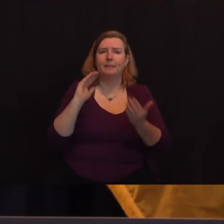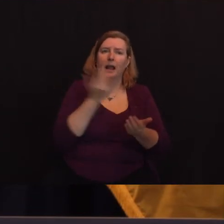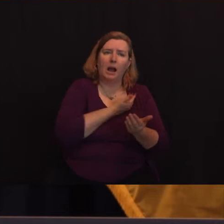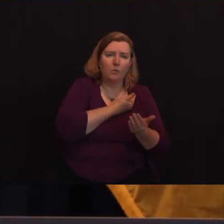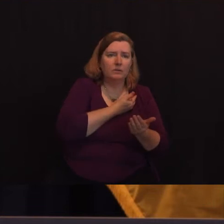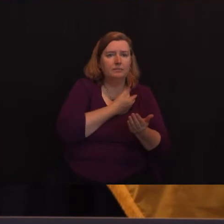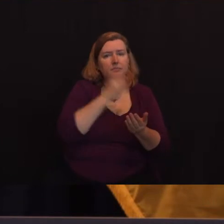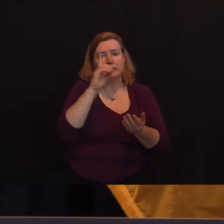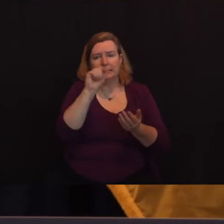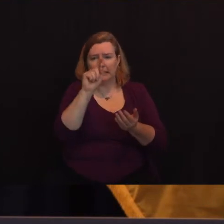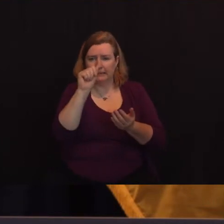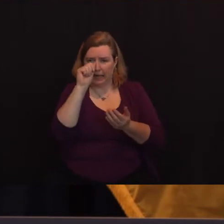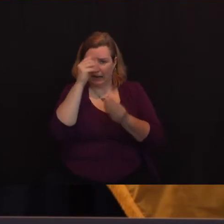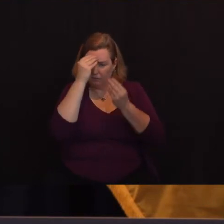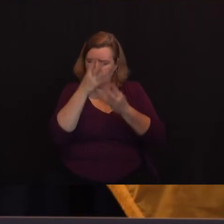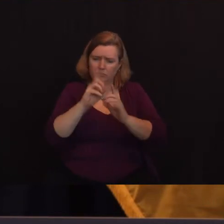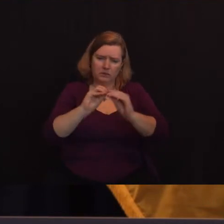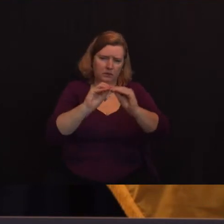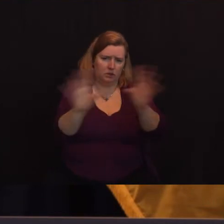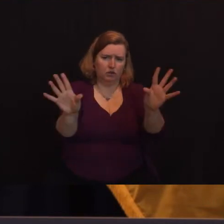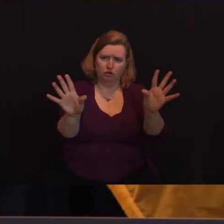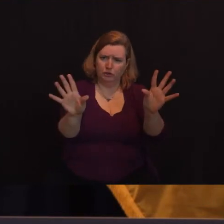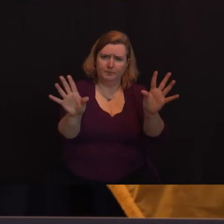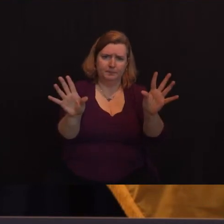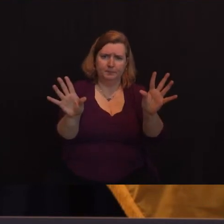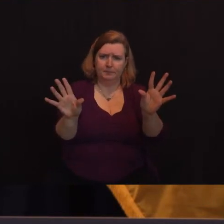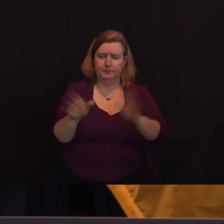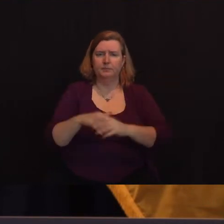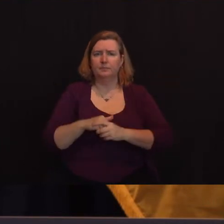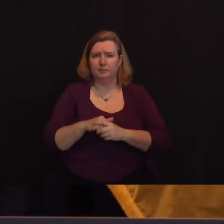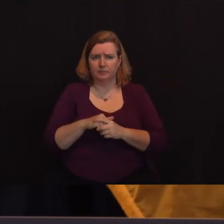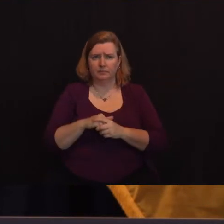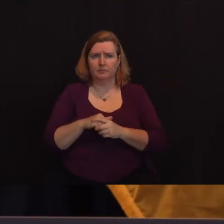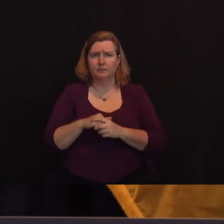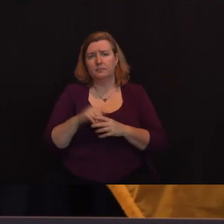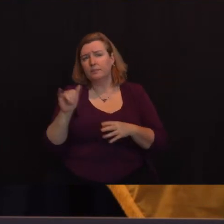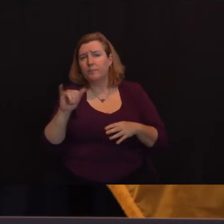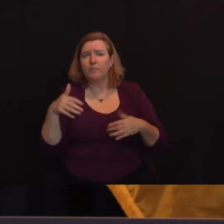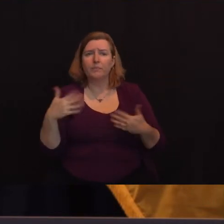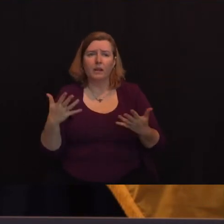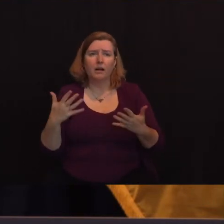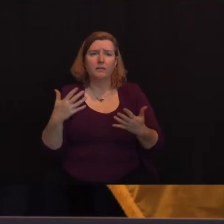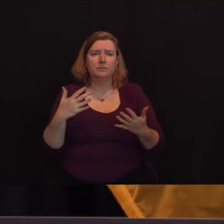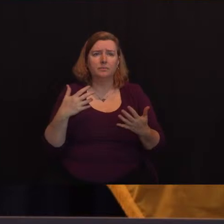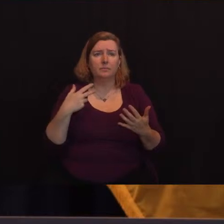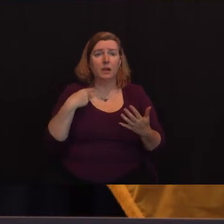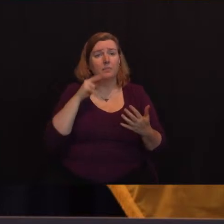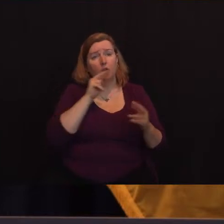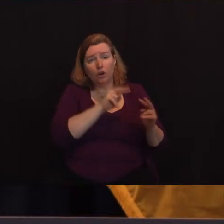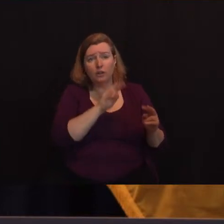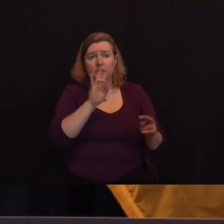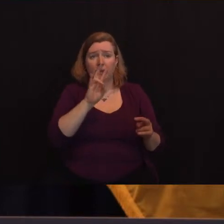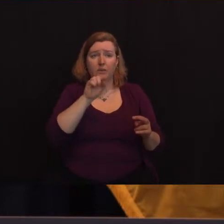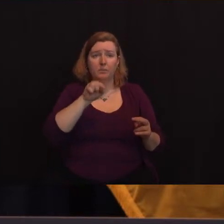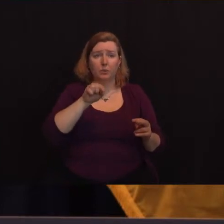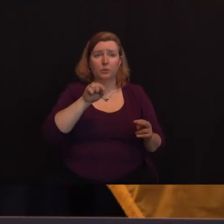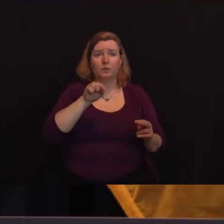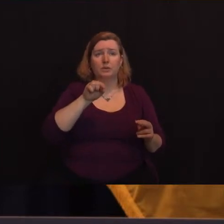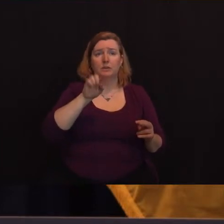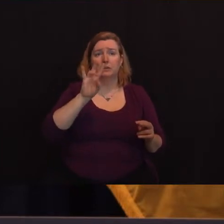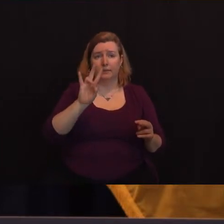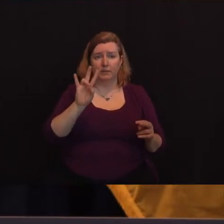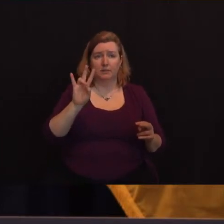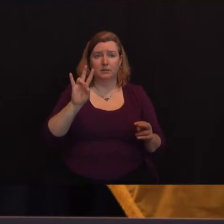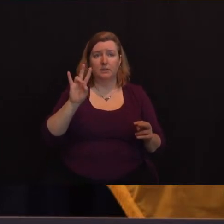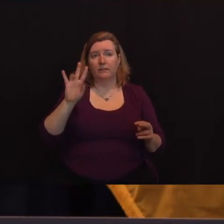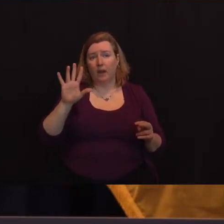can. And we now, again, I'm looking at 7.754 million shots in arms. I think we're number 7